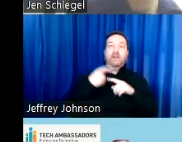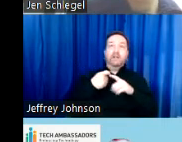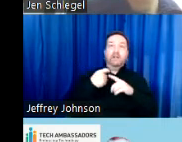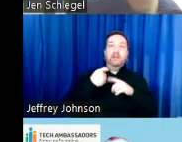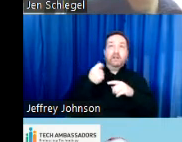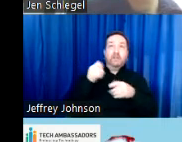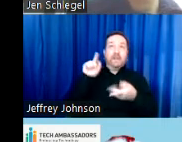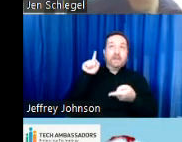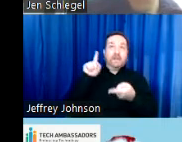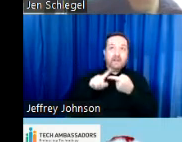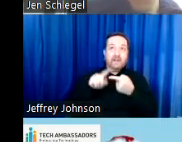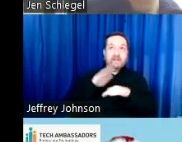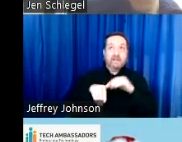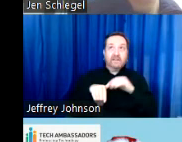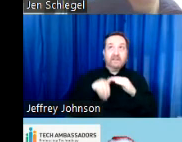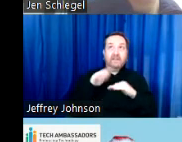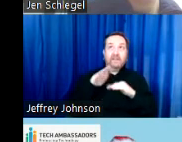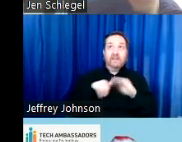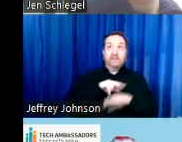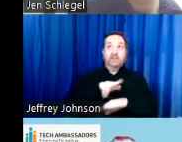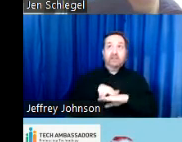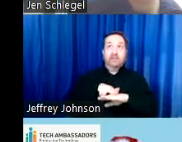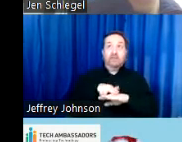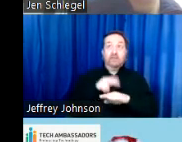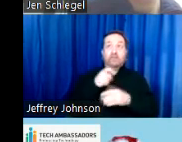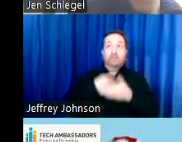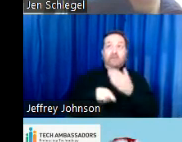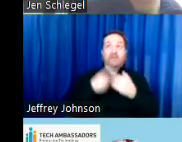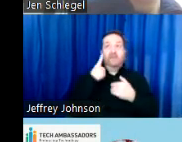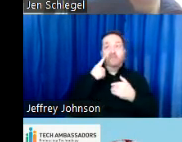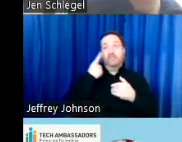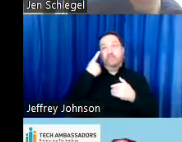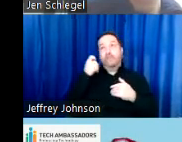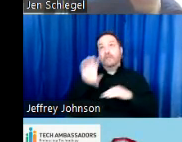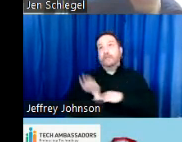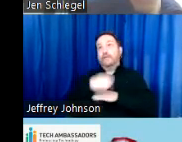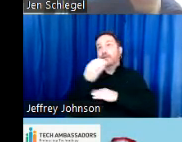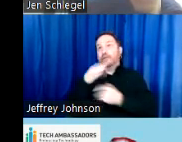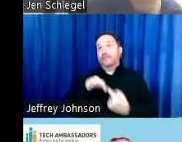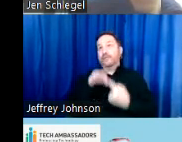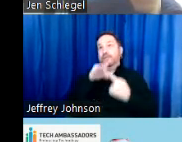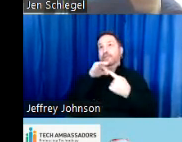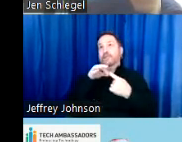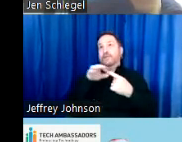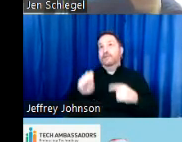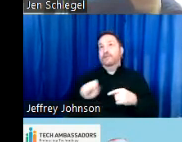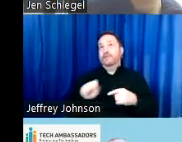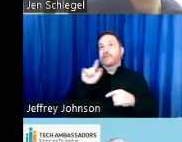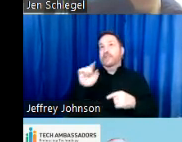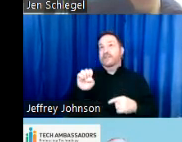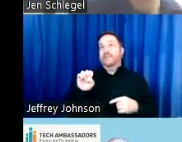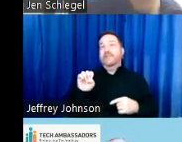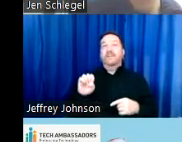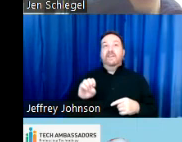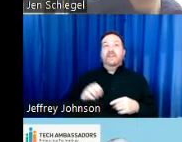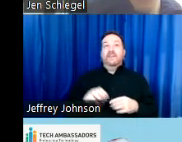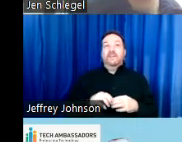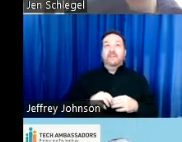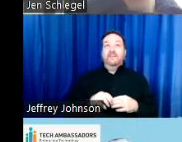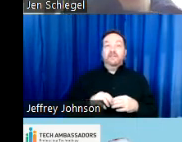price, probably as a Christmas special. So wonderful. Good one. All